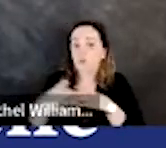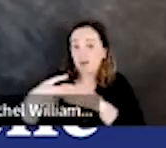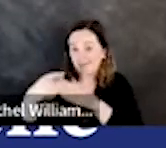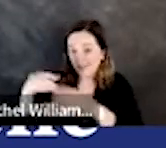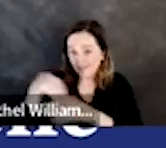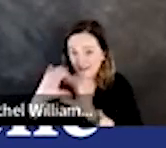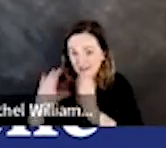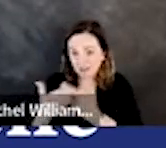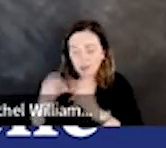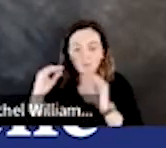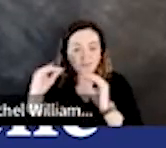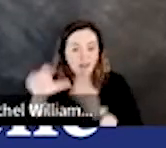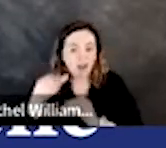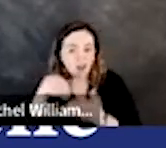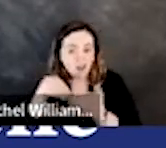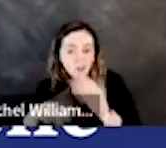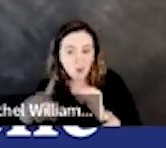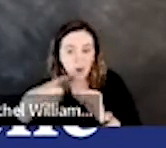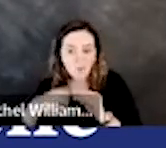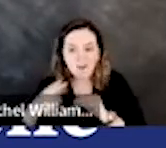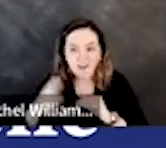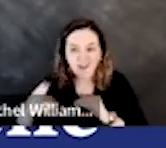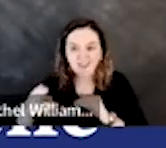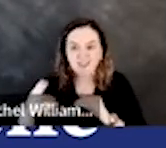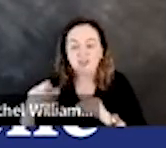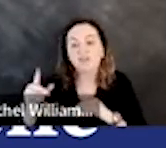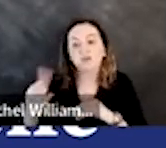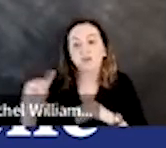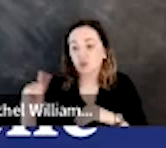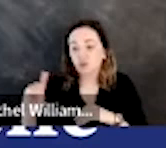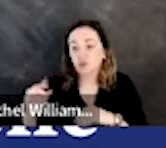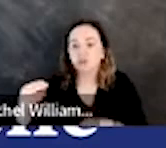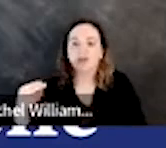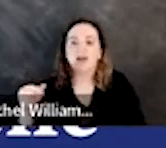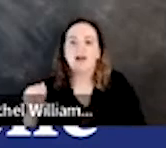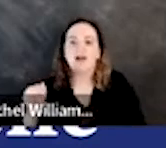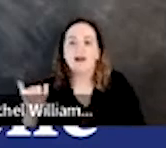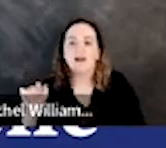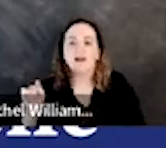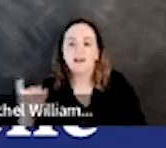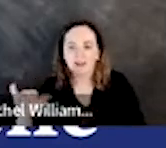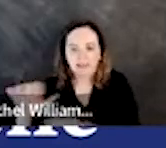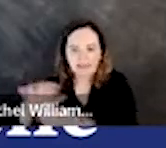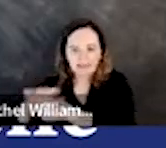by teaching the other students about the history of Durham's Haiti neighborhood.